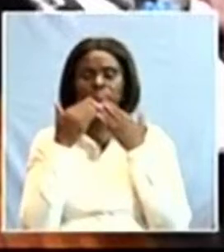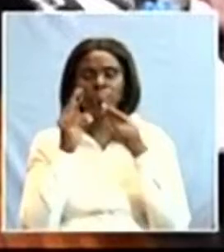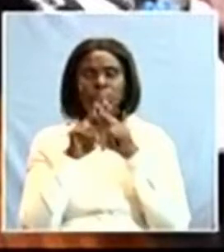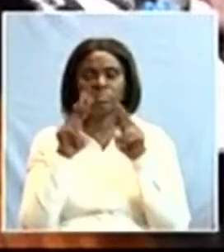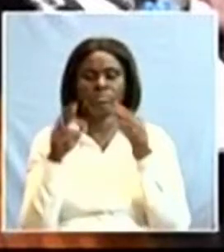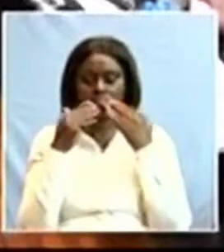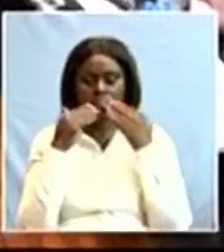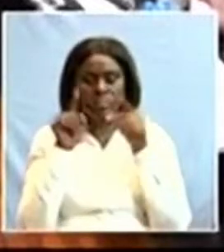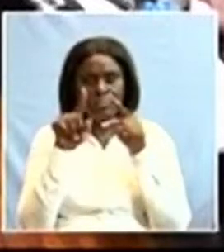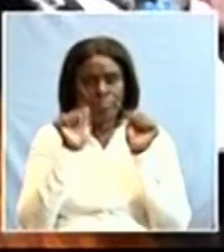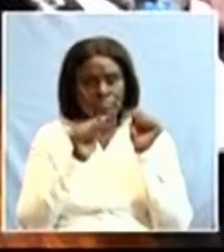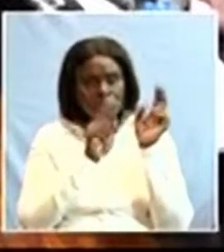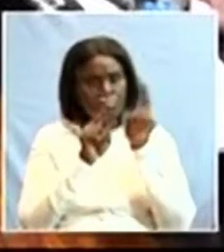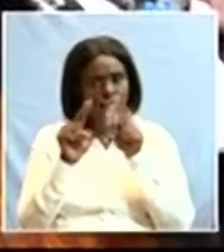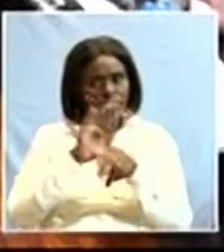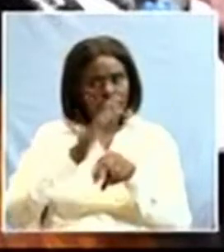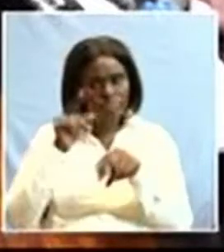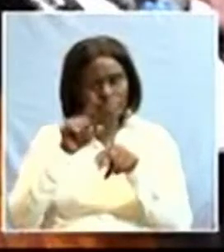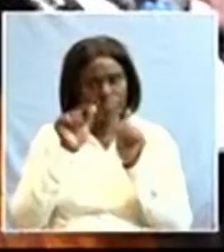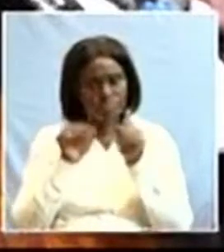think you can respond.